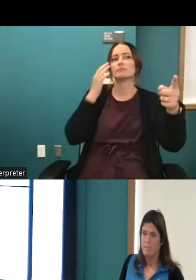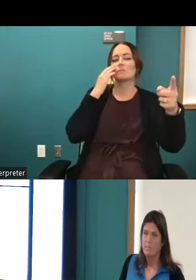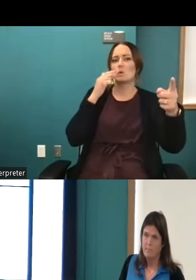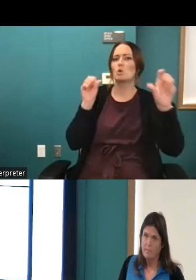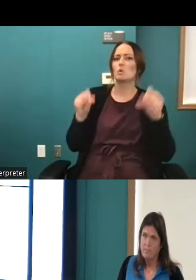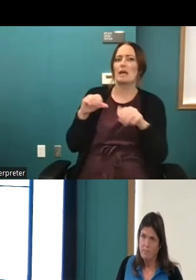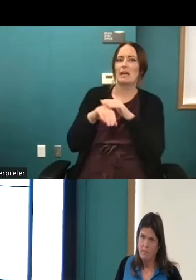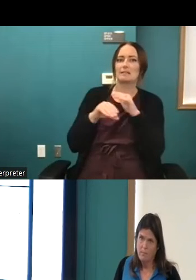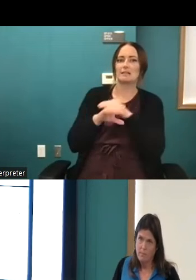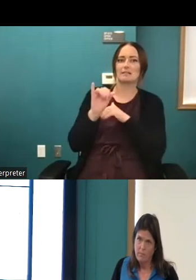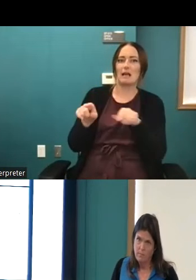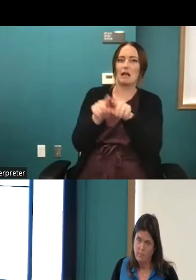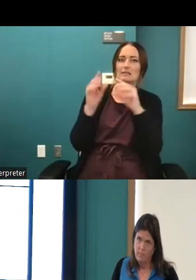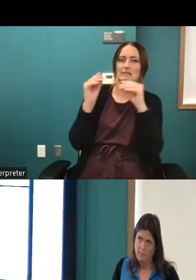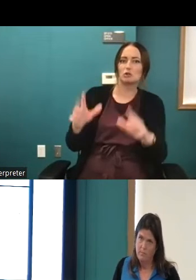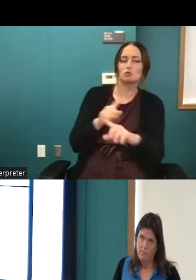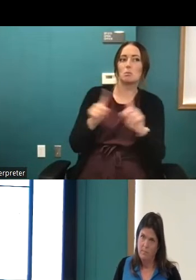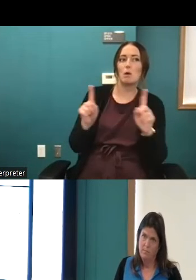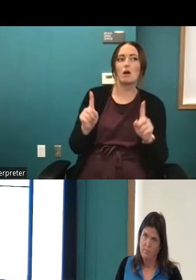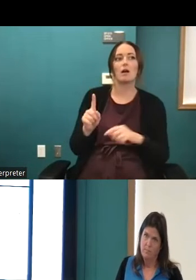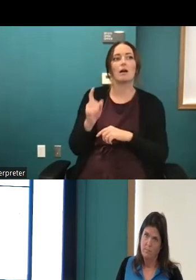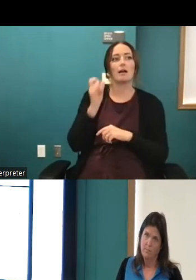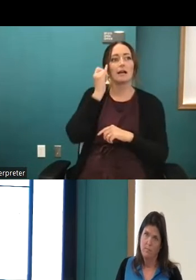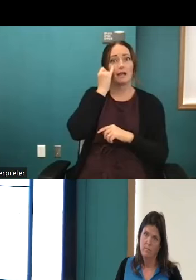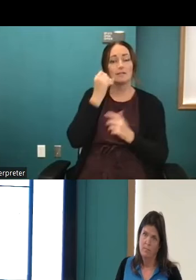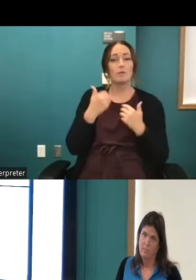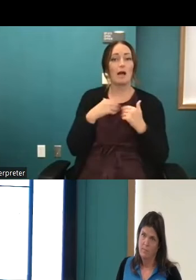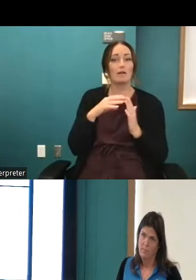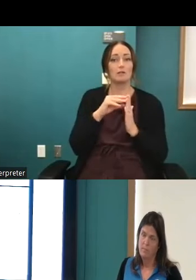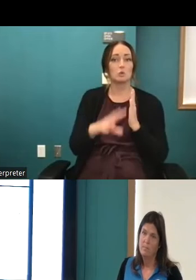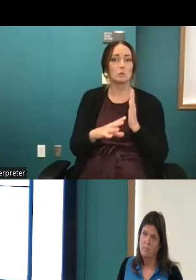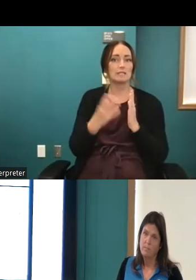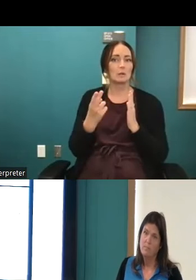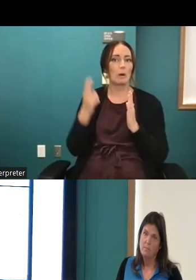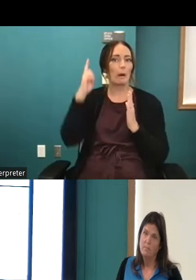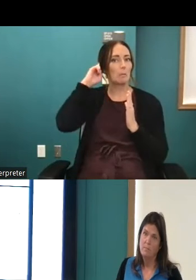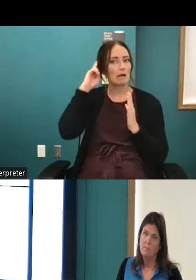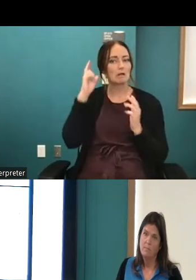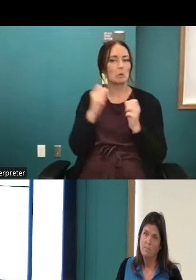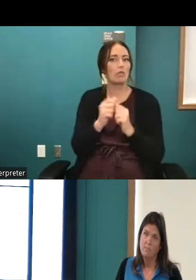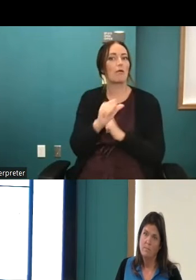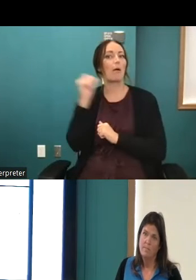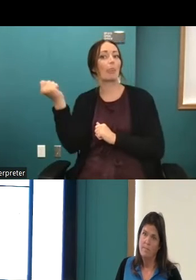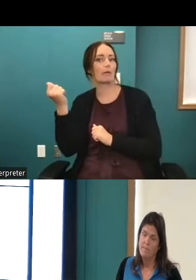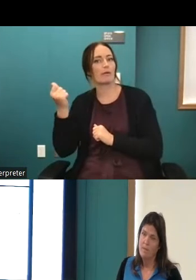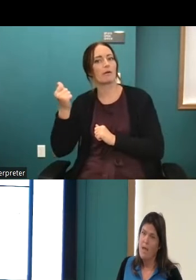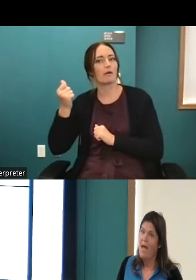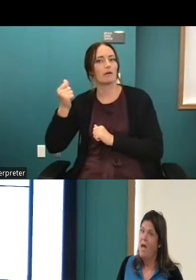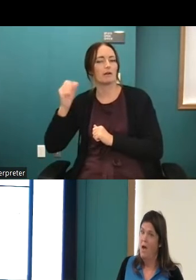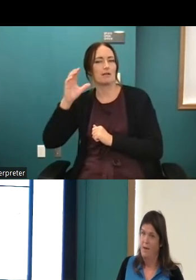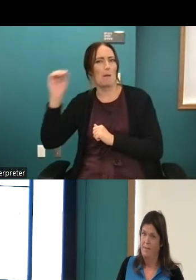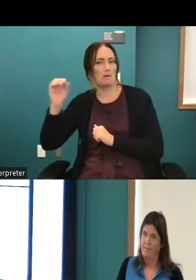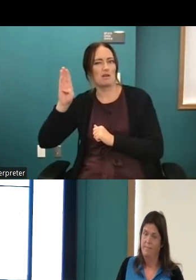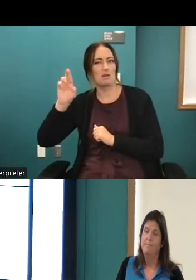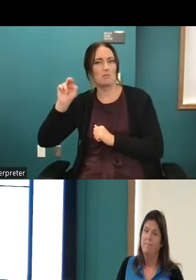as a teacher, but if we have students that maybe were implanted with a different brand, do they have access to that as well, or